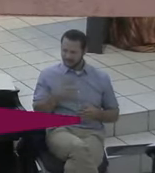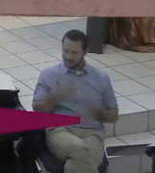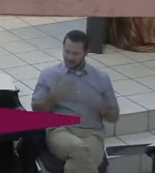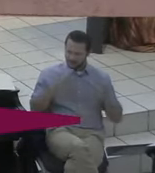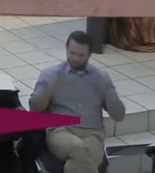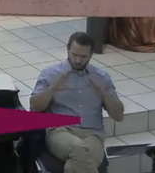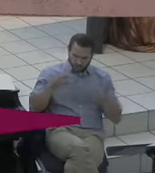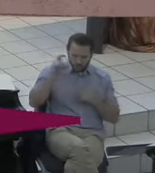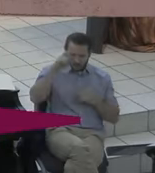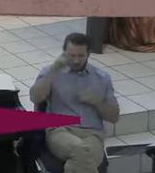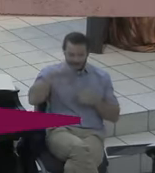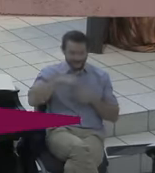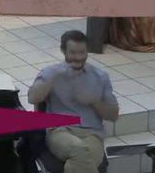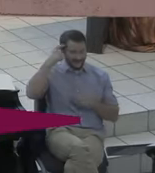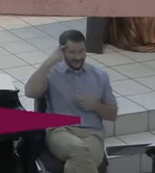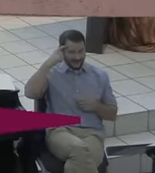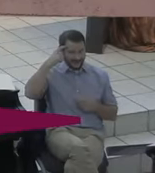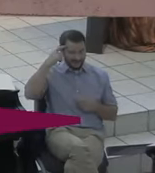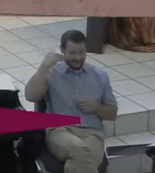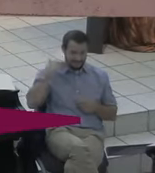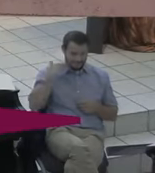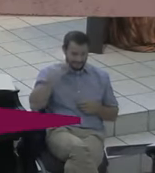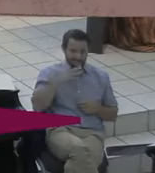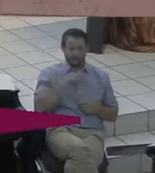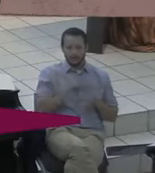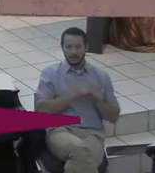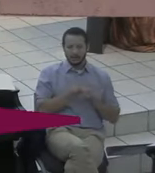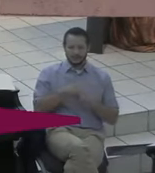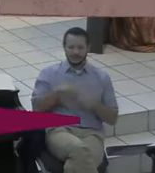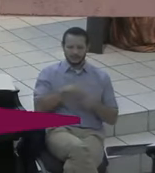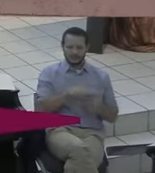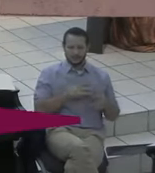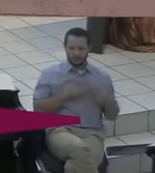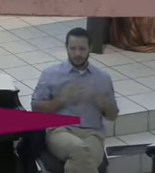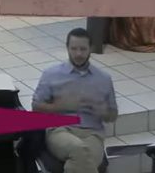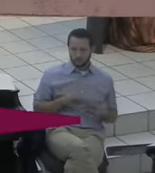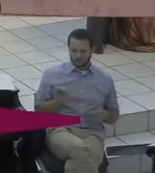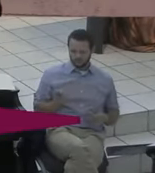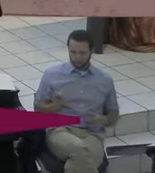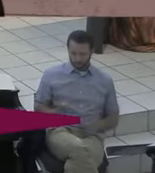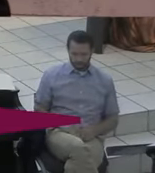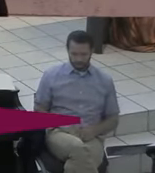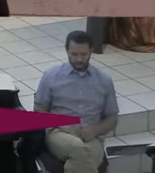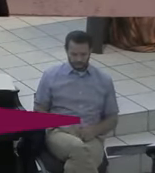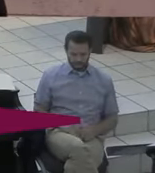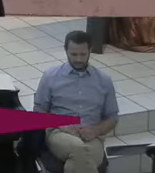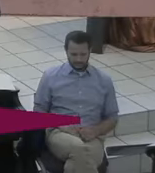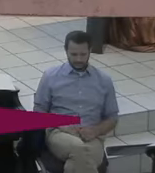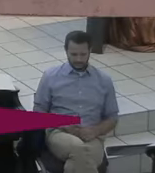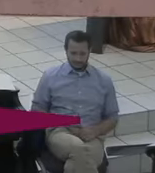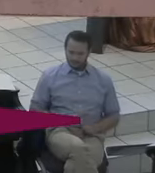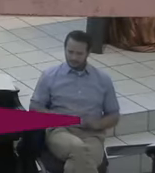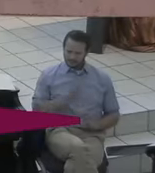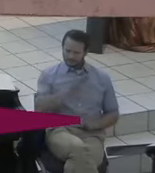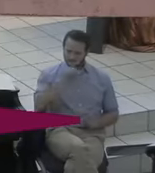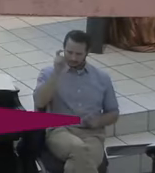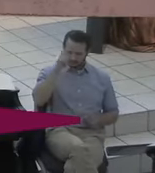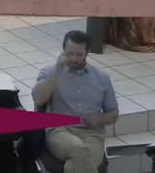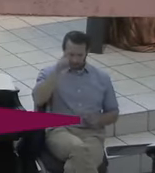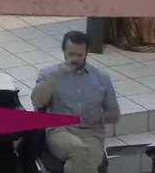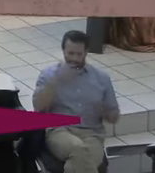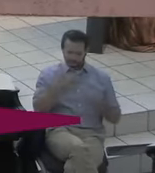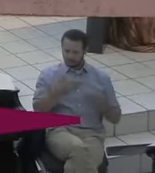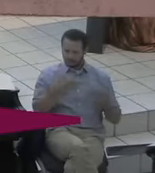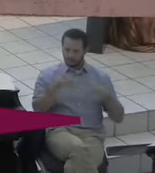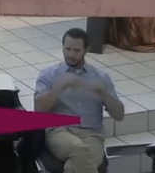wisdom in his head and also in his heart. And yet his wisdom moved beyond